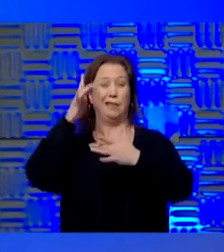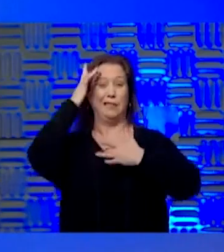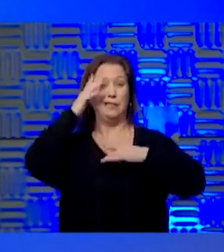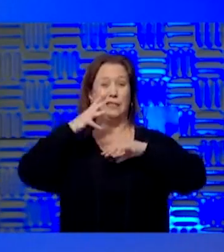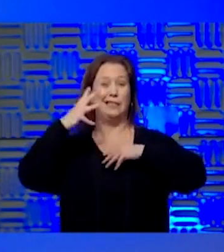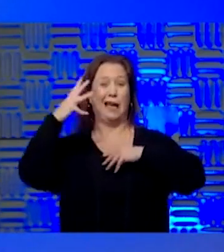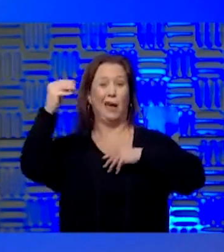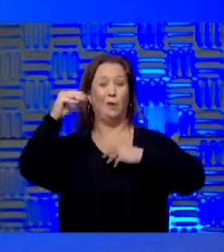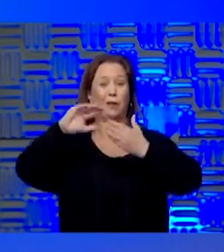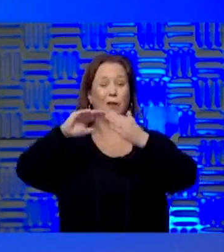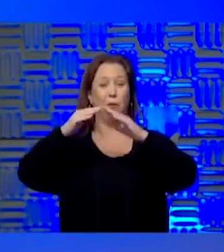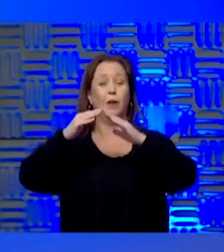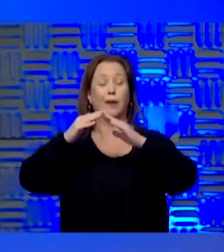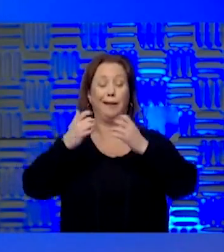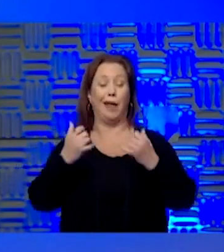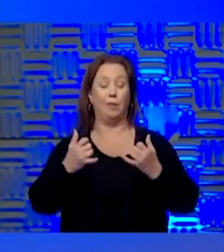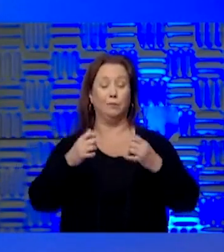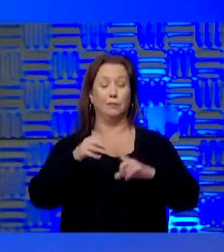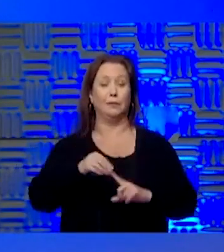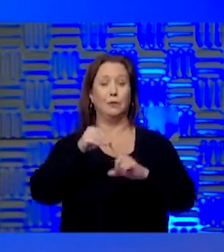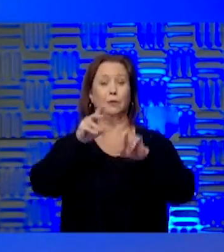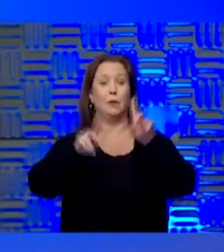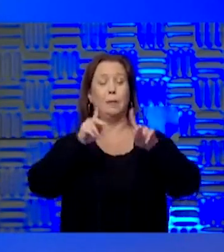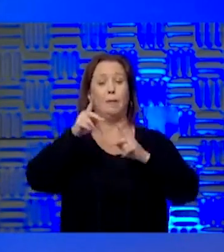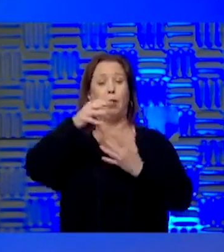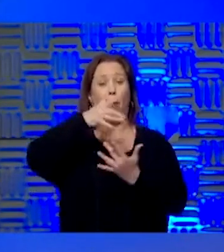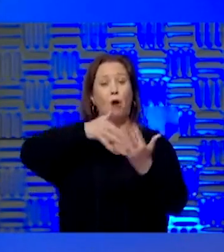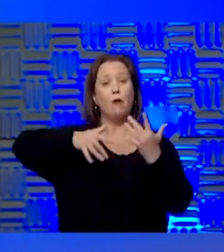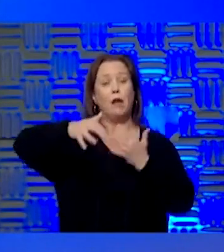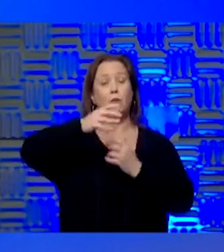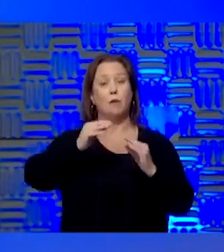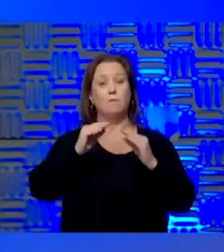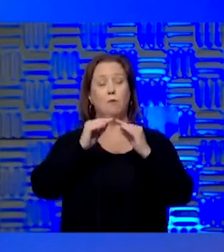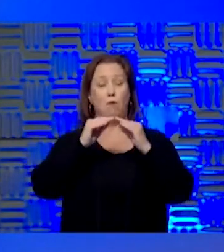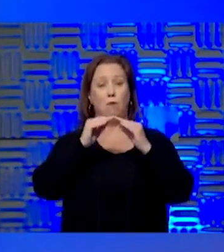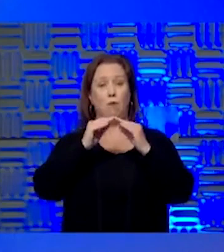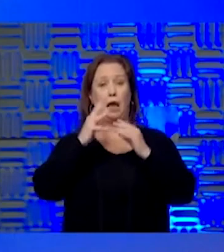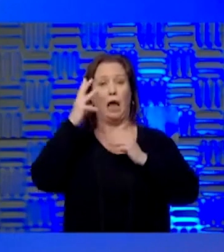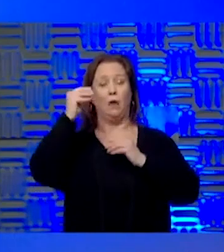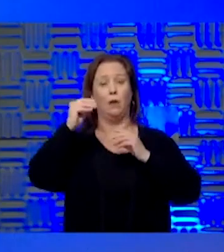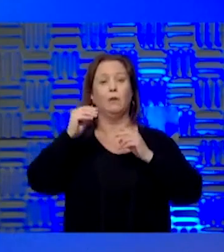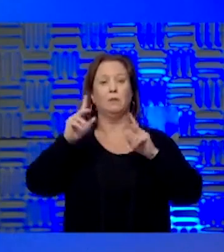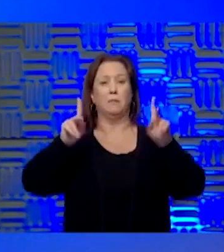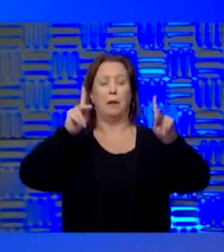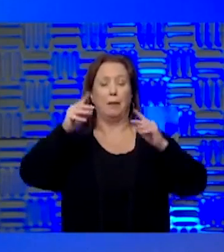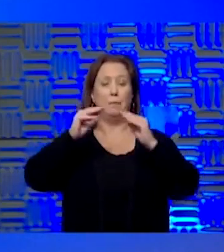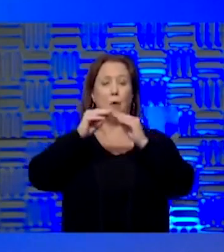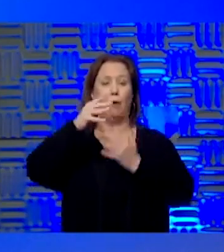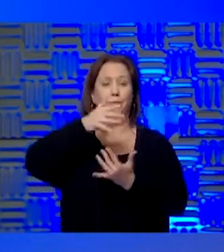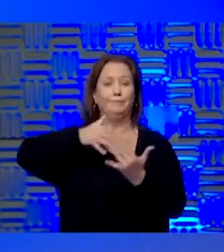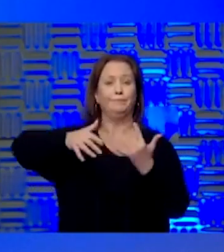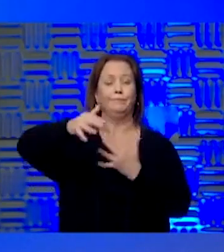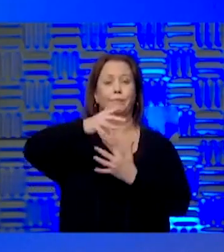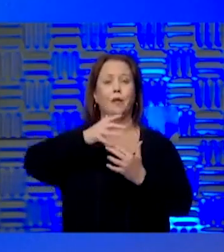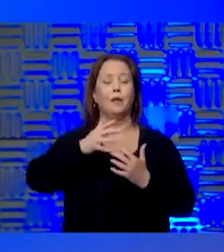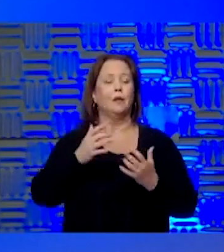as things are opening up and people are going to be interacting more and out in the public more. So at this point in time, there's not a lot of feasibility, and